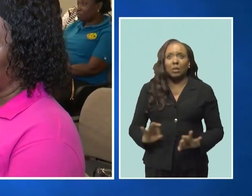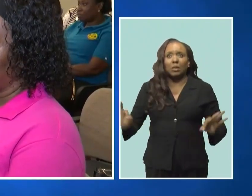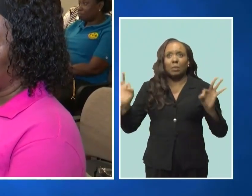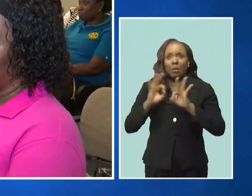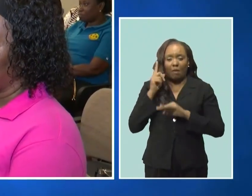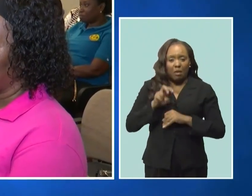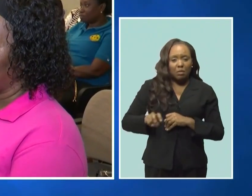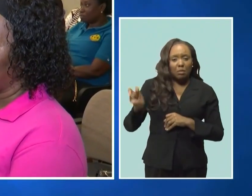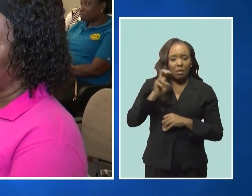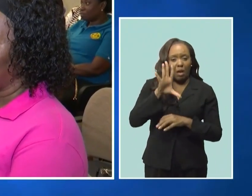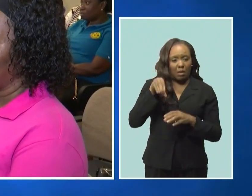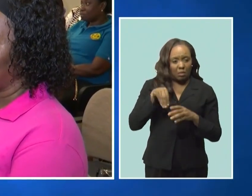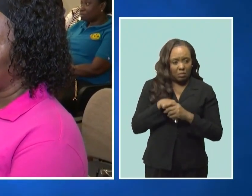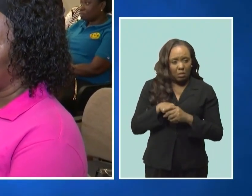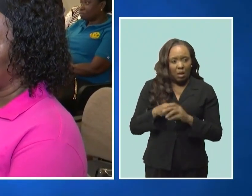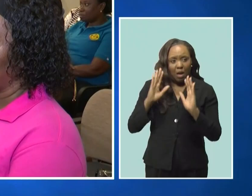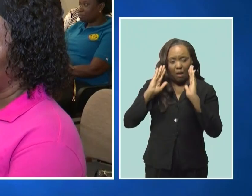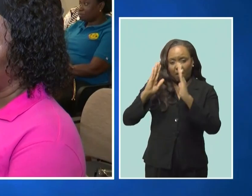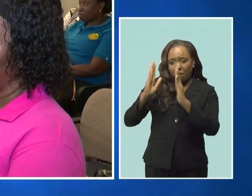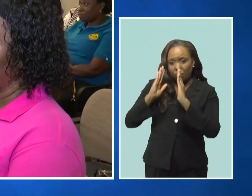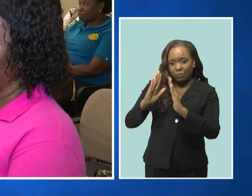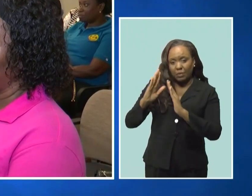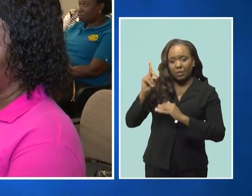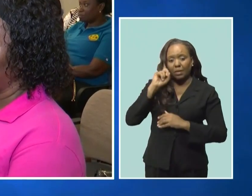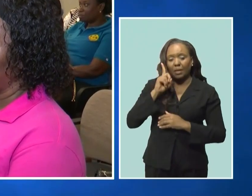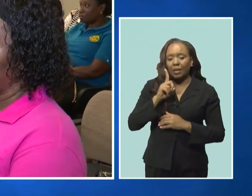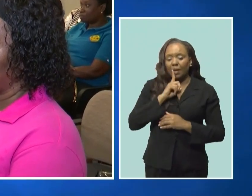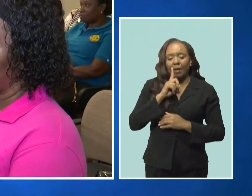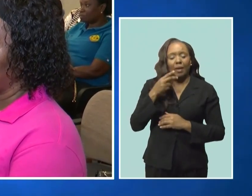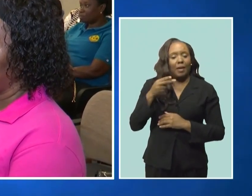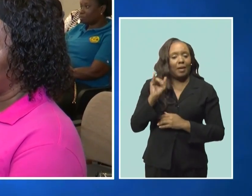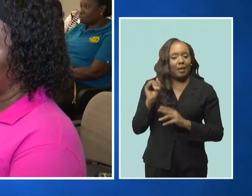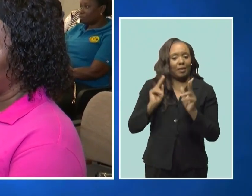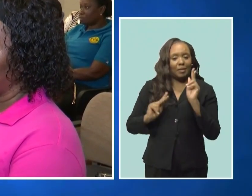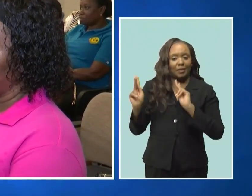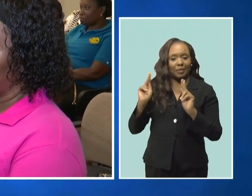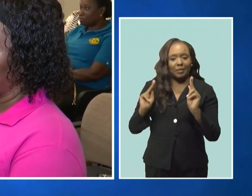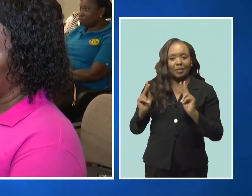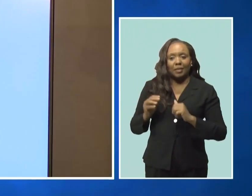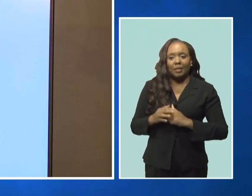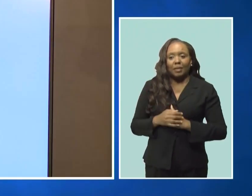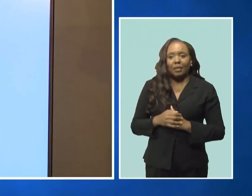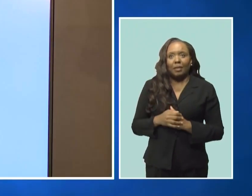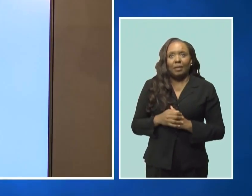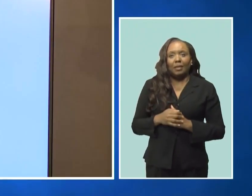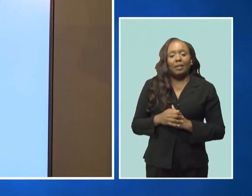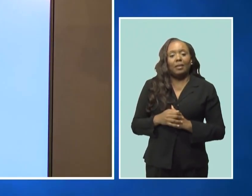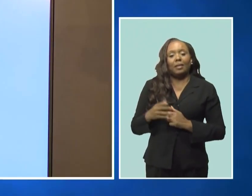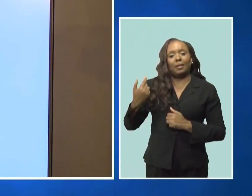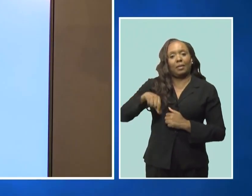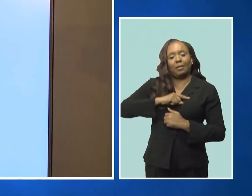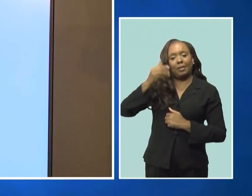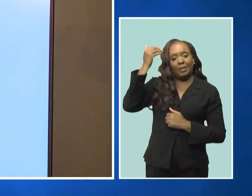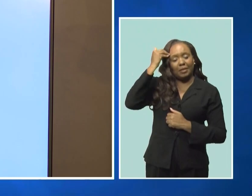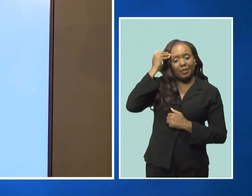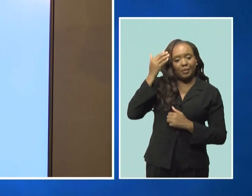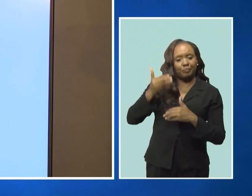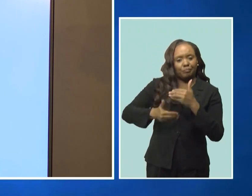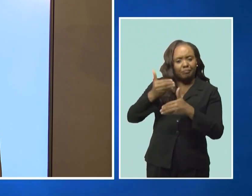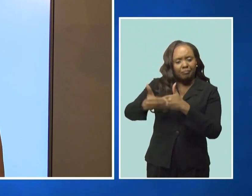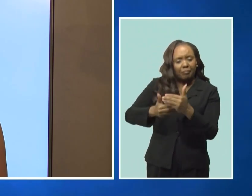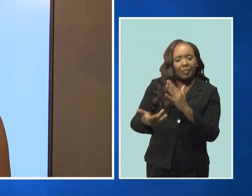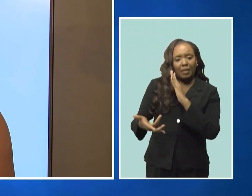in the journey of inclusion, focusing on deaf and hearing impaired persons. We know that advances in